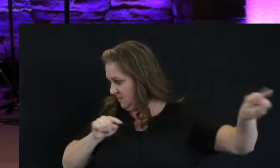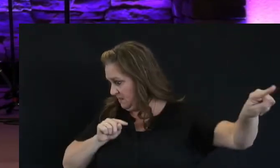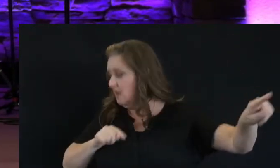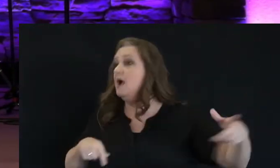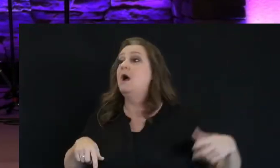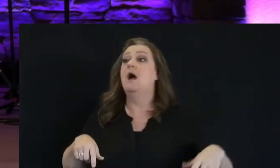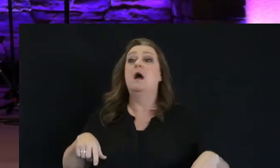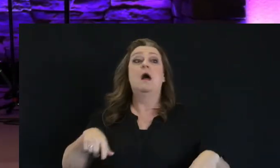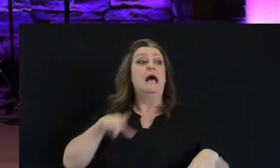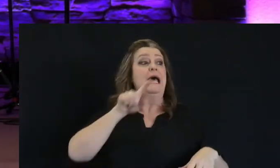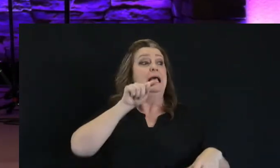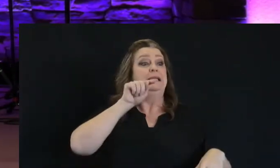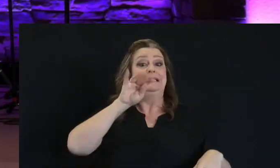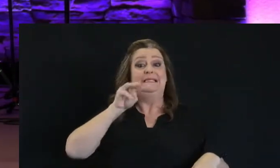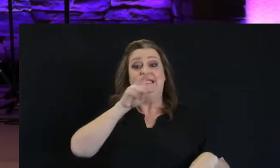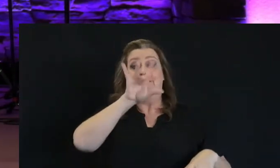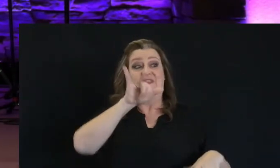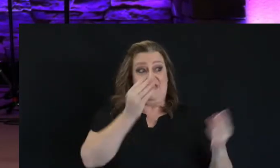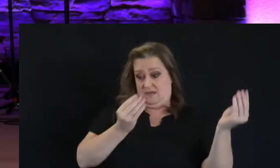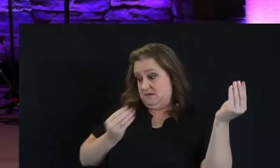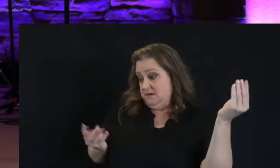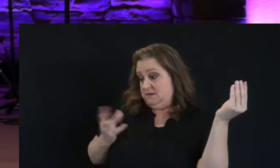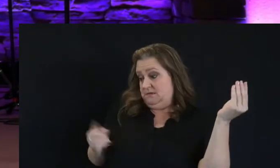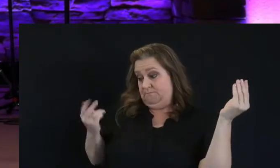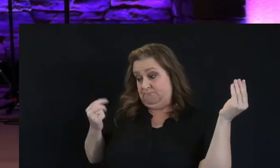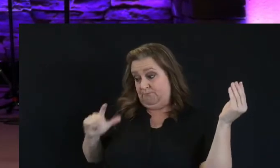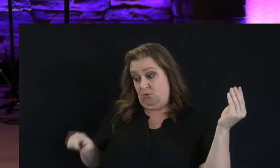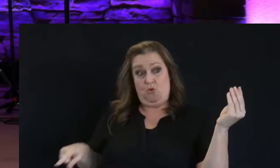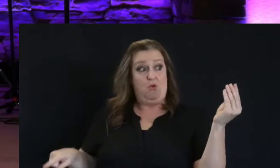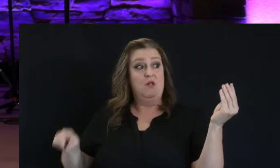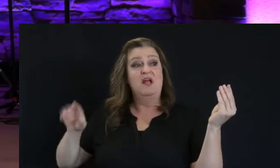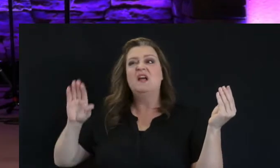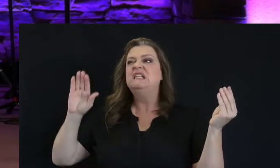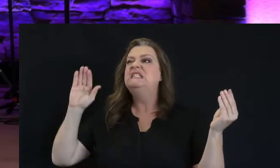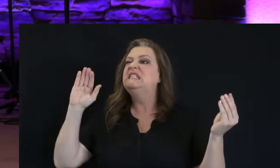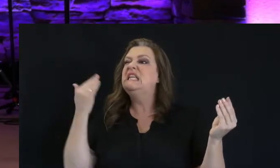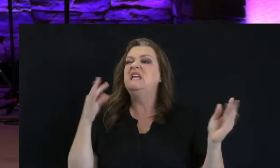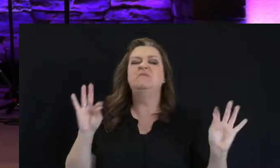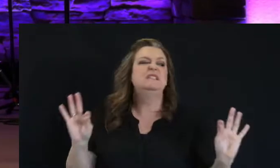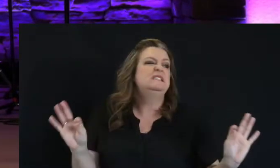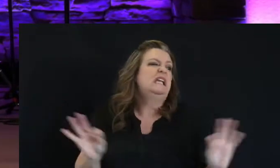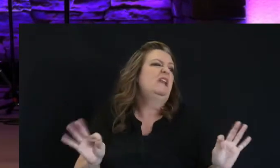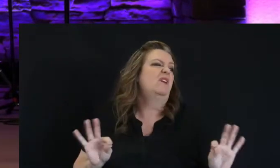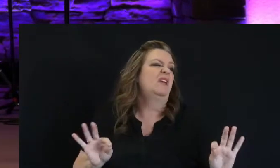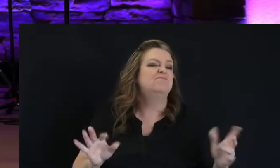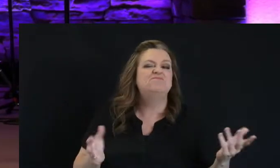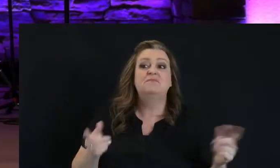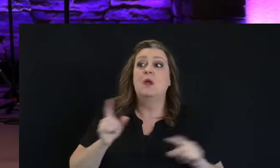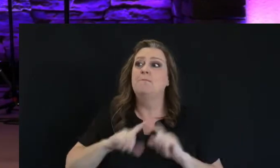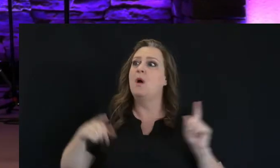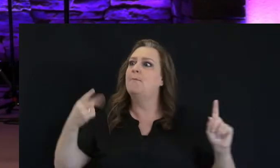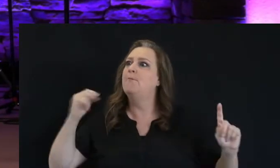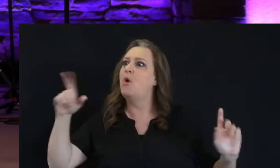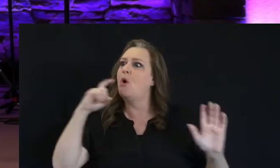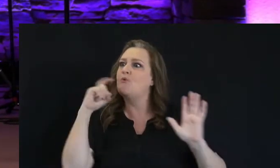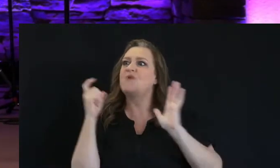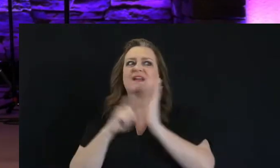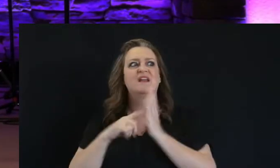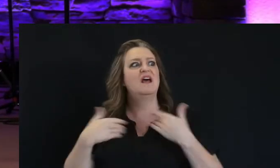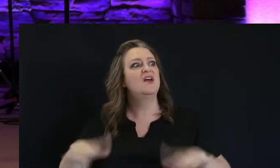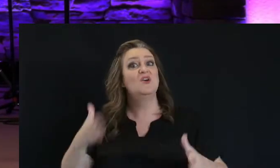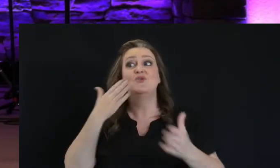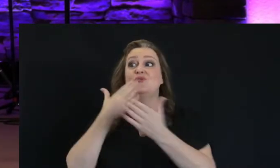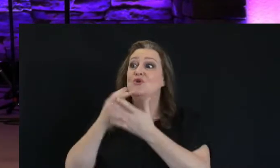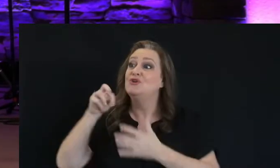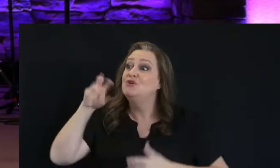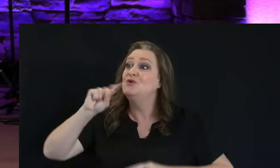news that Timothy brought Paul by all worldly standards seemed rather insignificant and irrelevant. But Paul recognized it for what it was. It was good